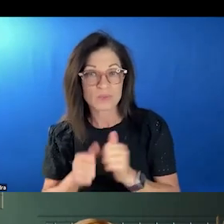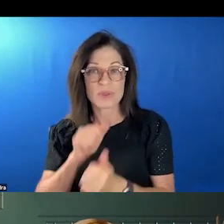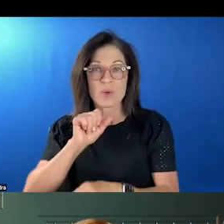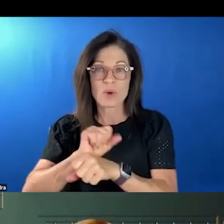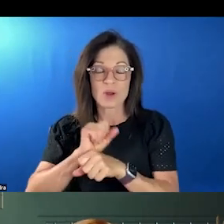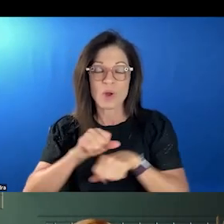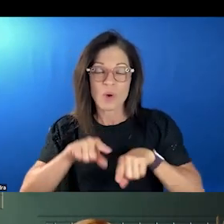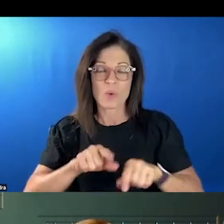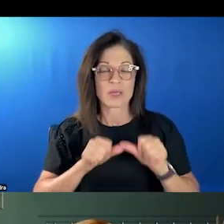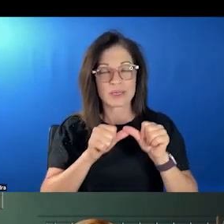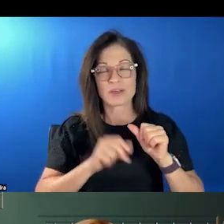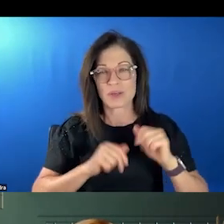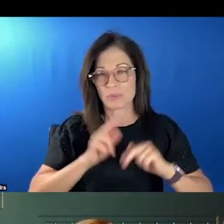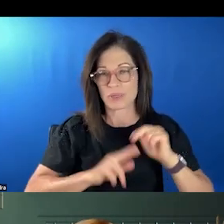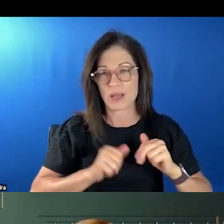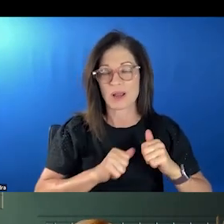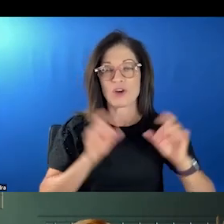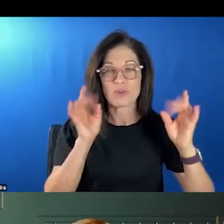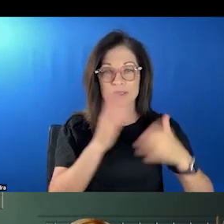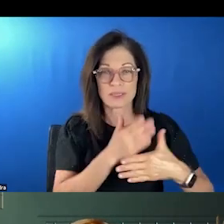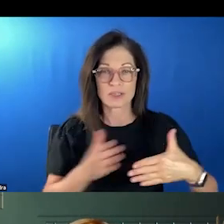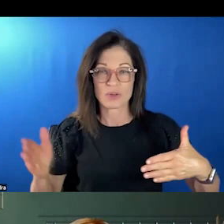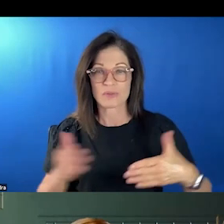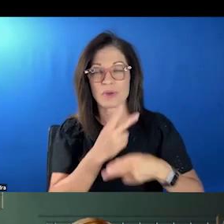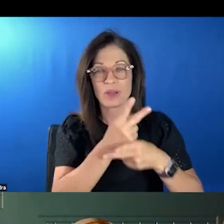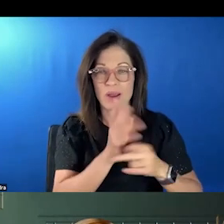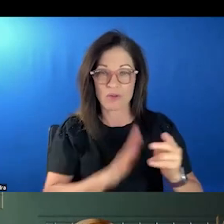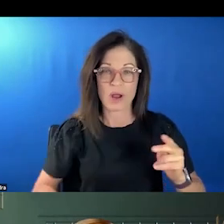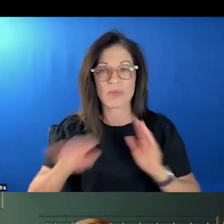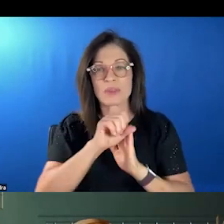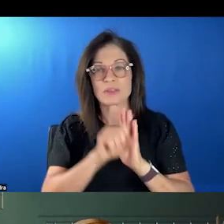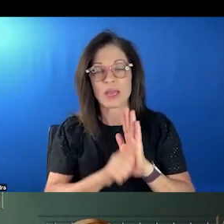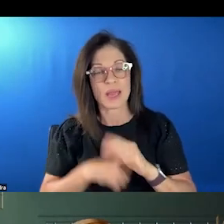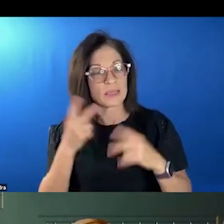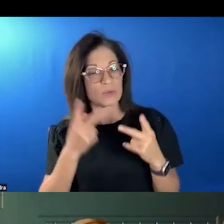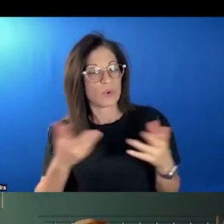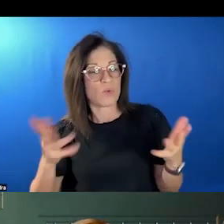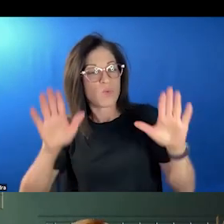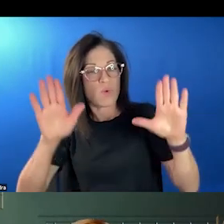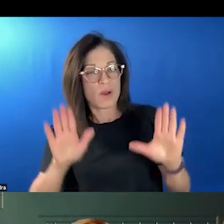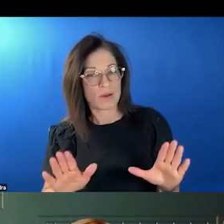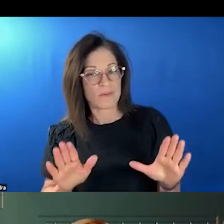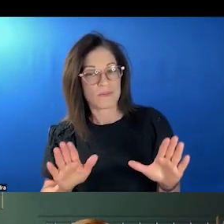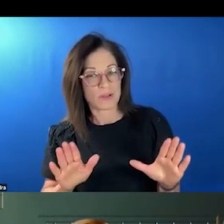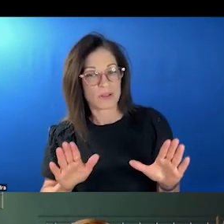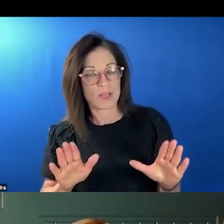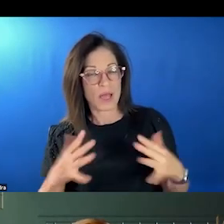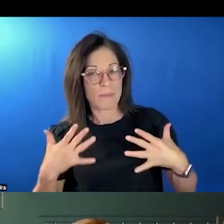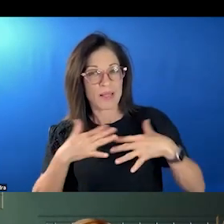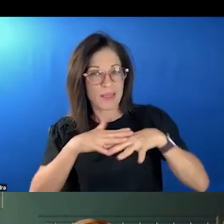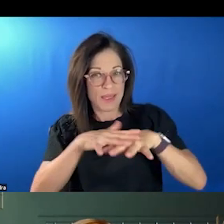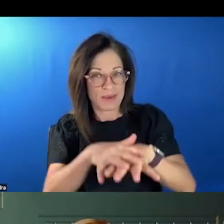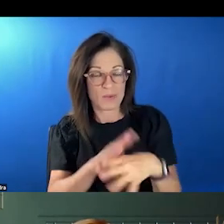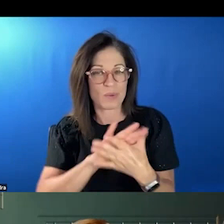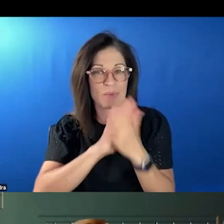build our crisis continuum of cares across the state. And we see what a wonderful mesh and blend it will